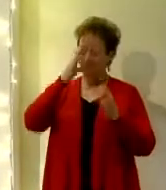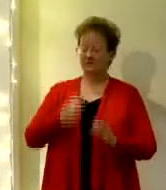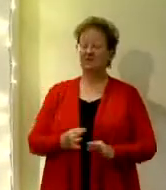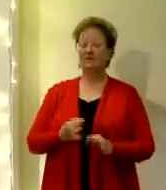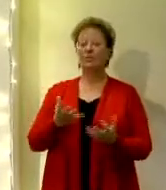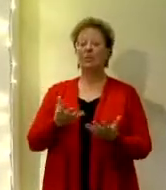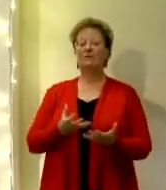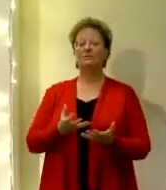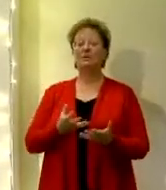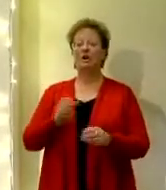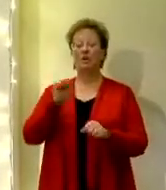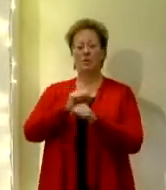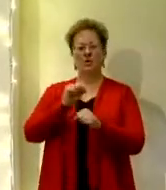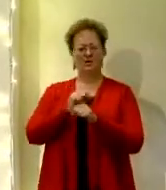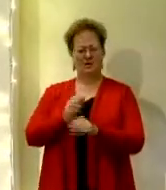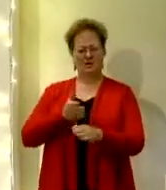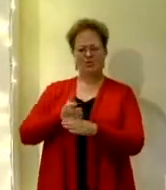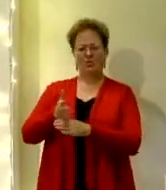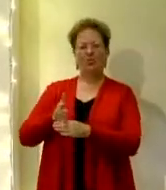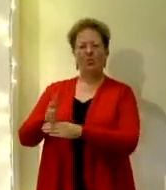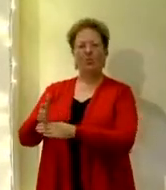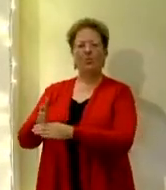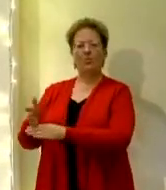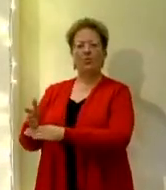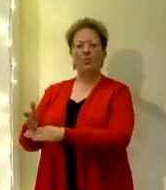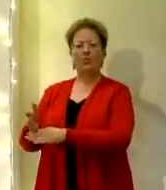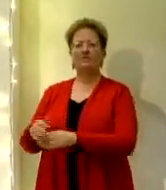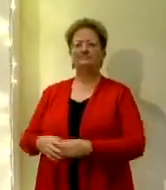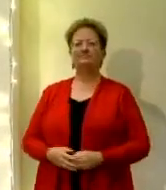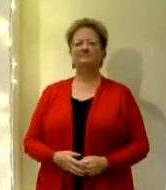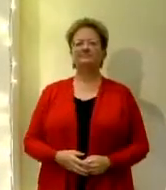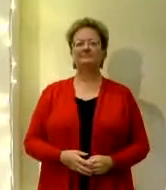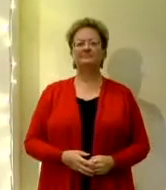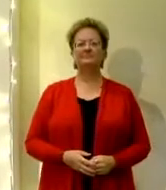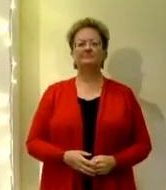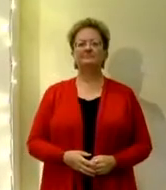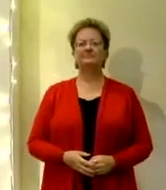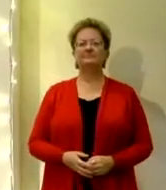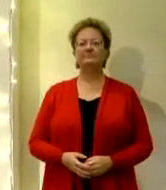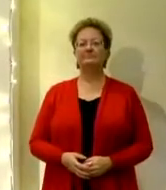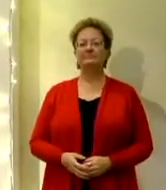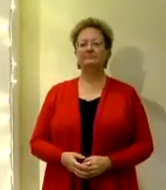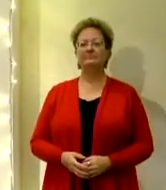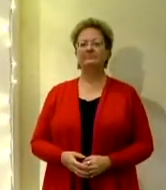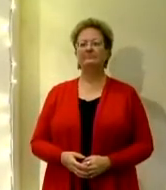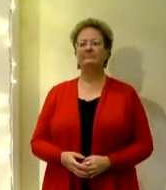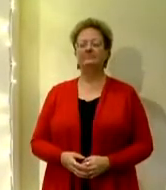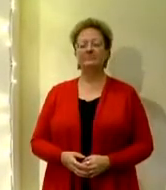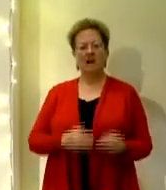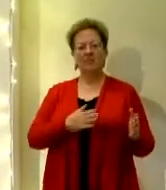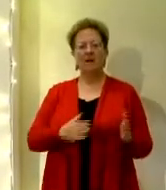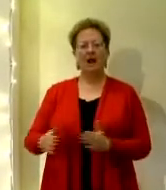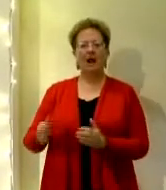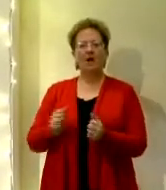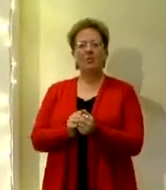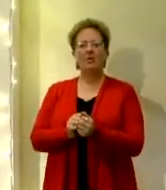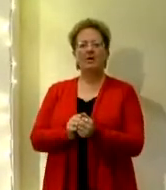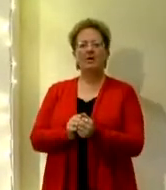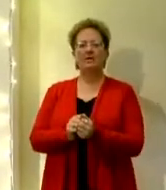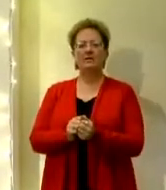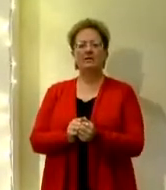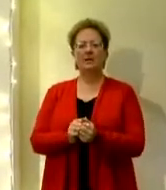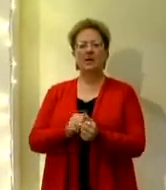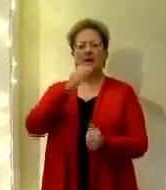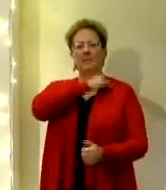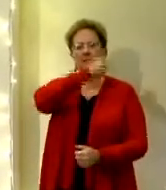carpentry business, he also contracted with a family in town who just had a little baby girl. And he says, in about 20 or